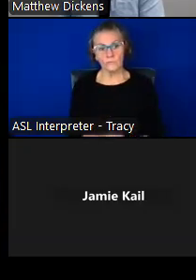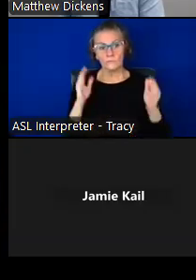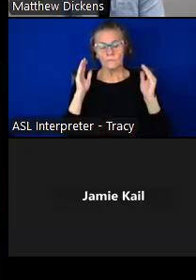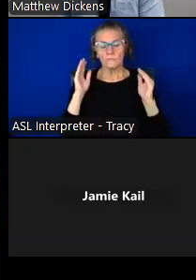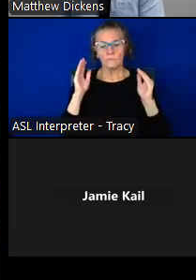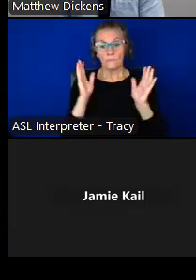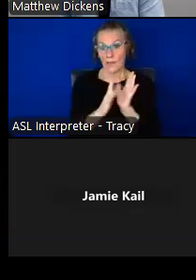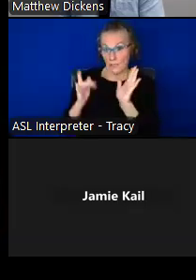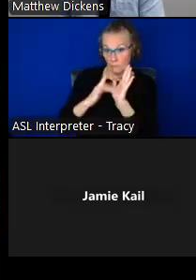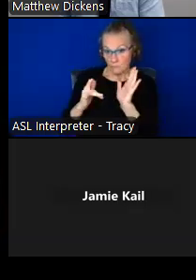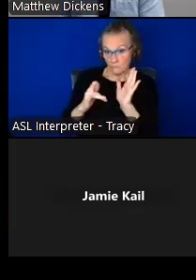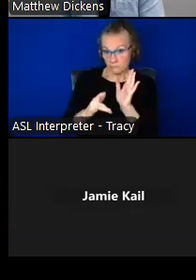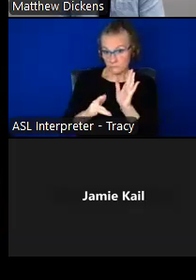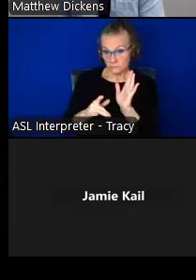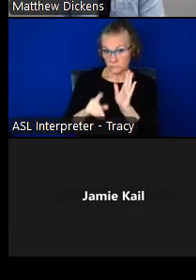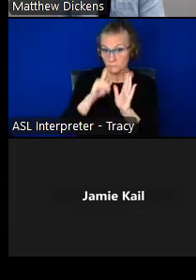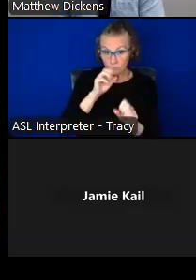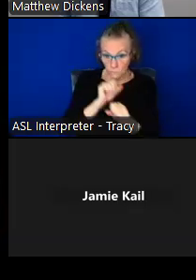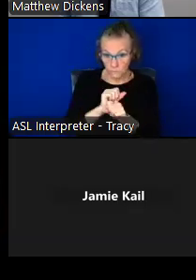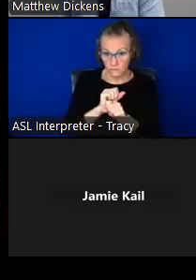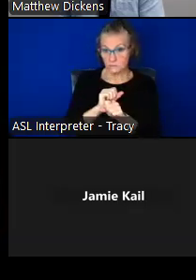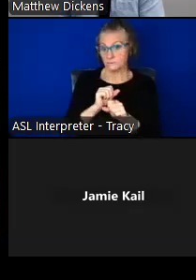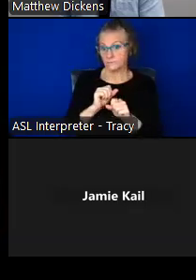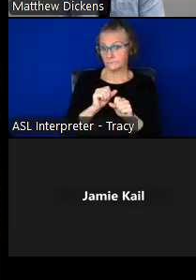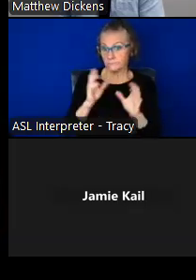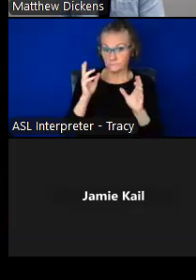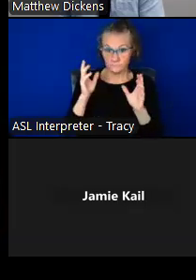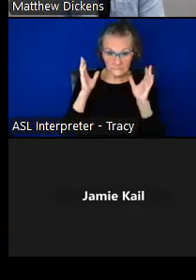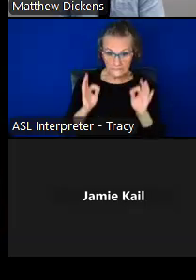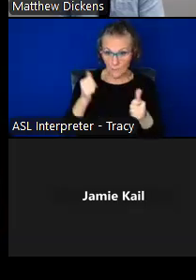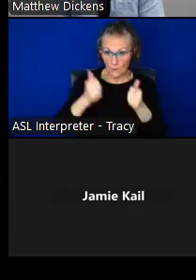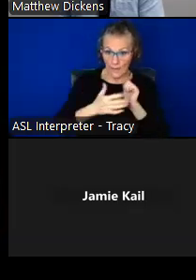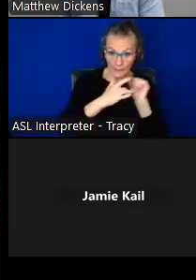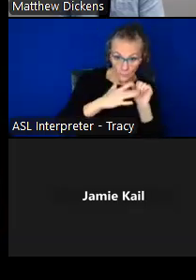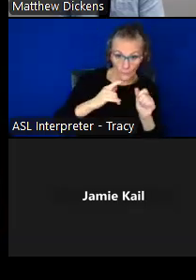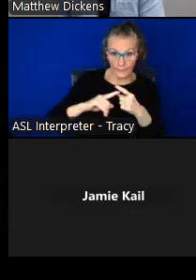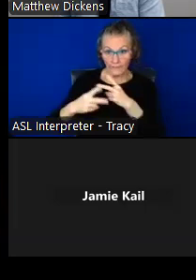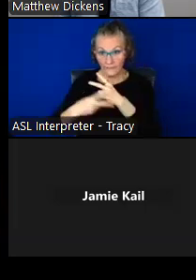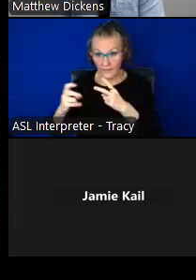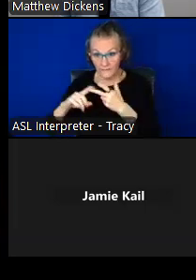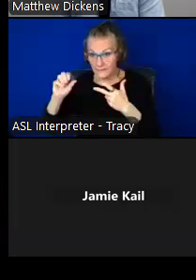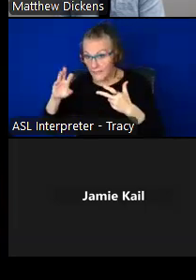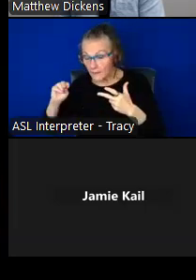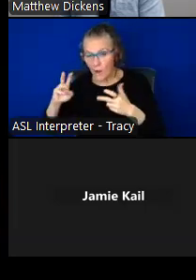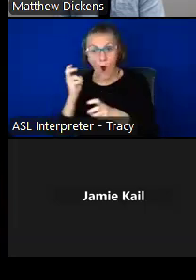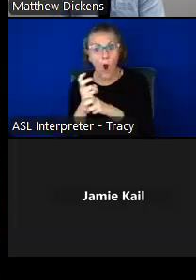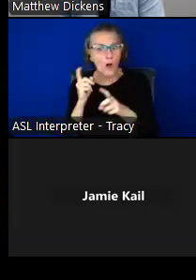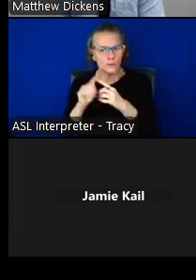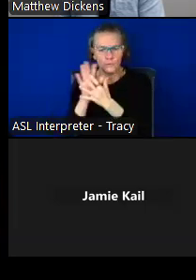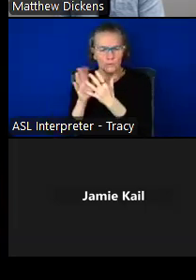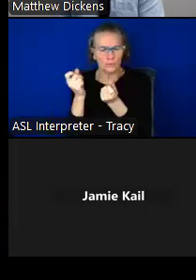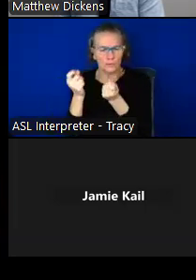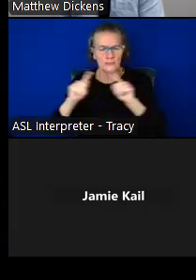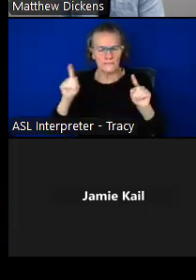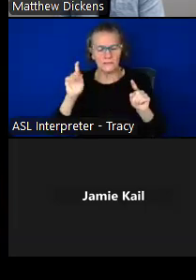Exploitation, identifying whether it's exploitation, theft, or scams can be difficult to identify. So please just err on the side of caution. If you believe it